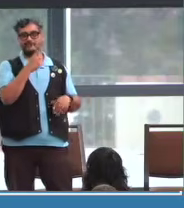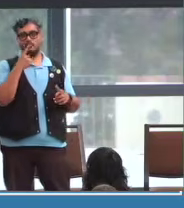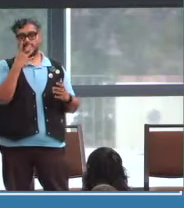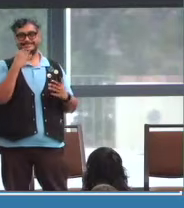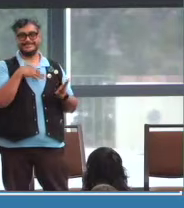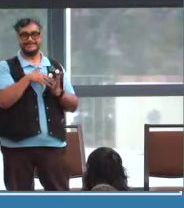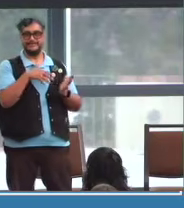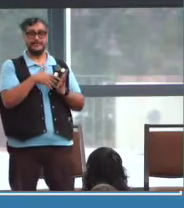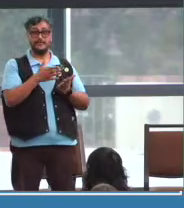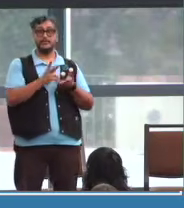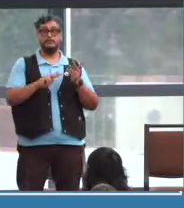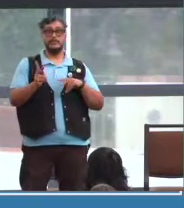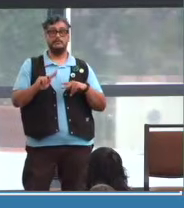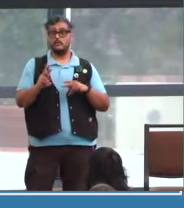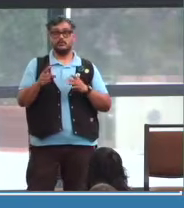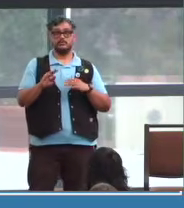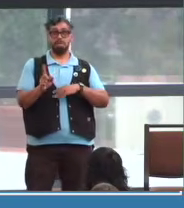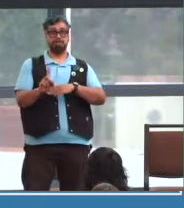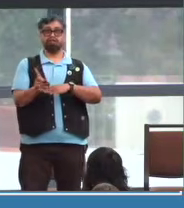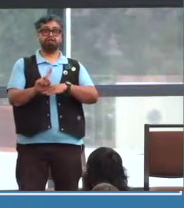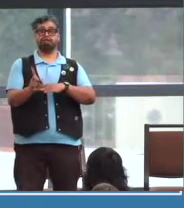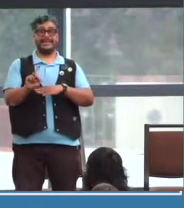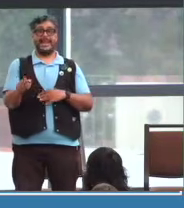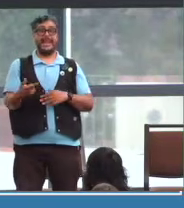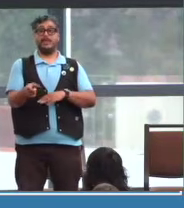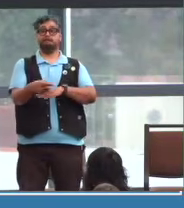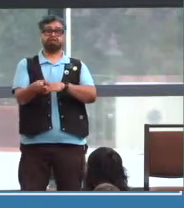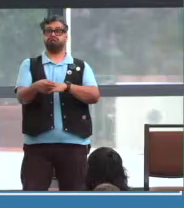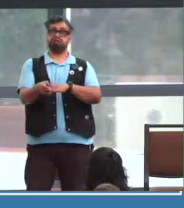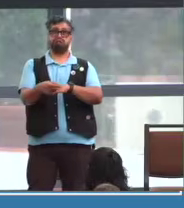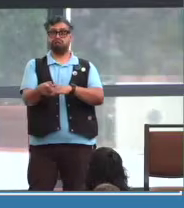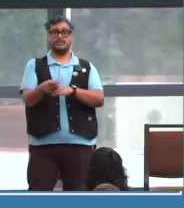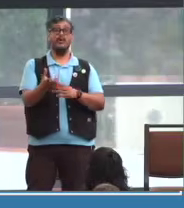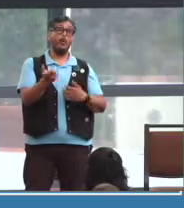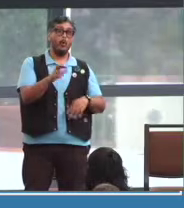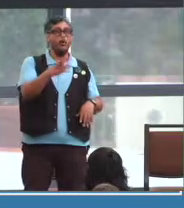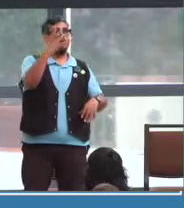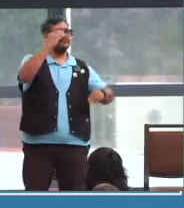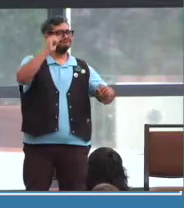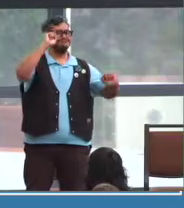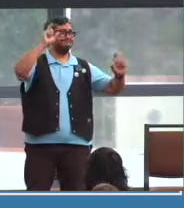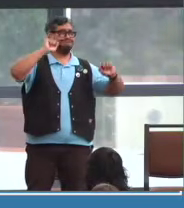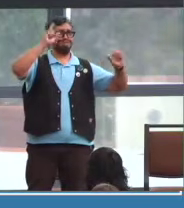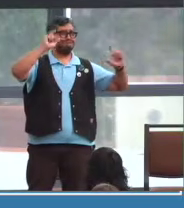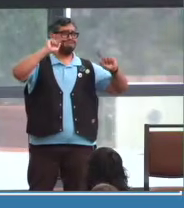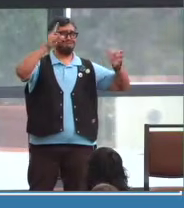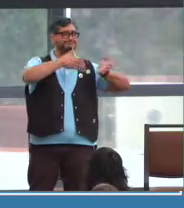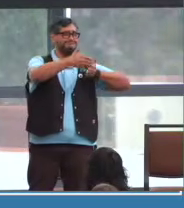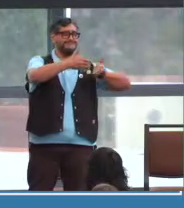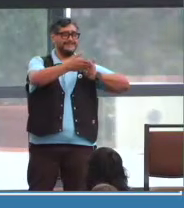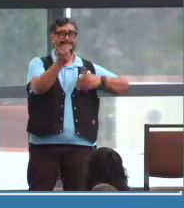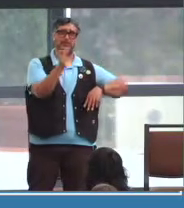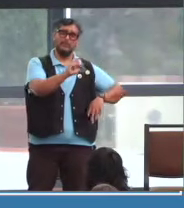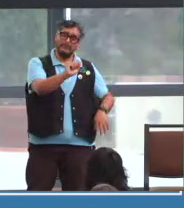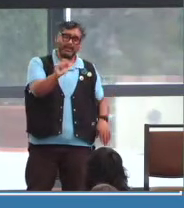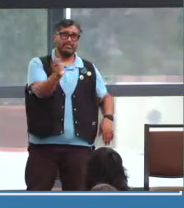might have restless leg syndrome. Some people might wake up in the middle of the night too frequently because they have to urinate or because they have a dry mouth and